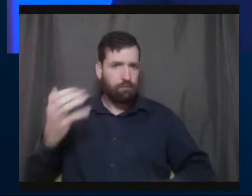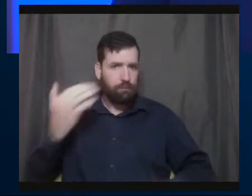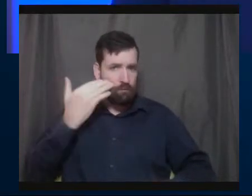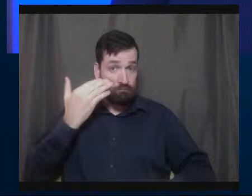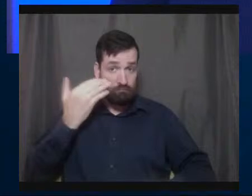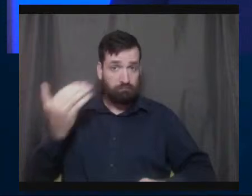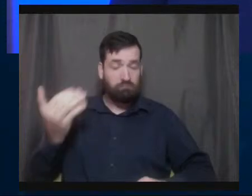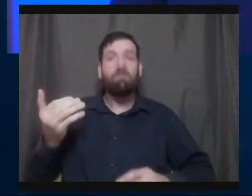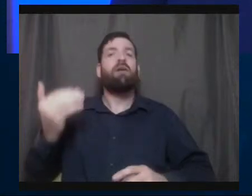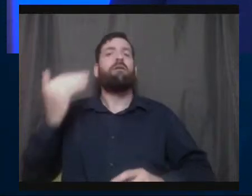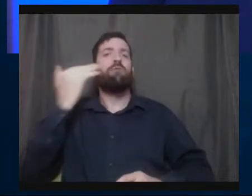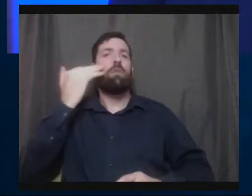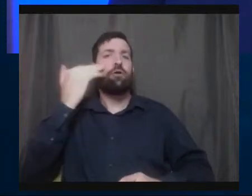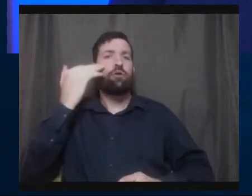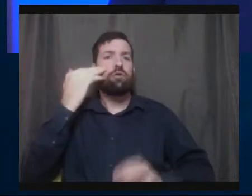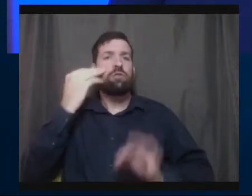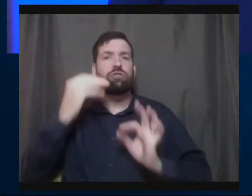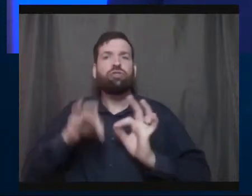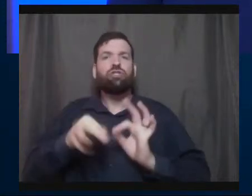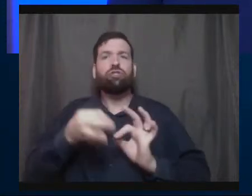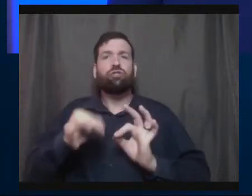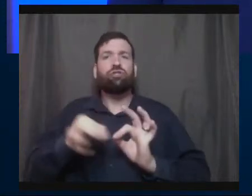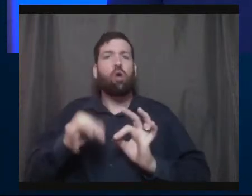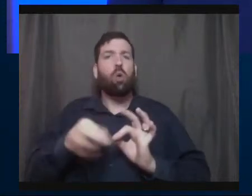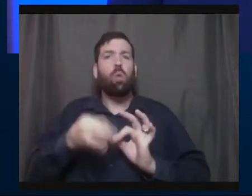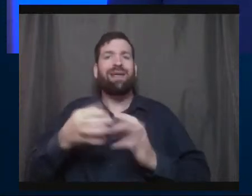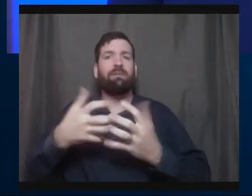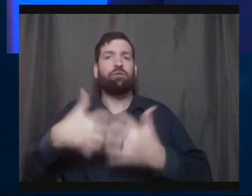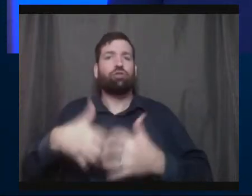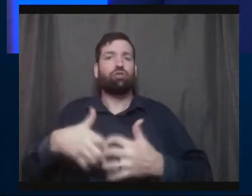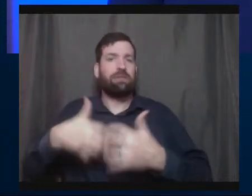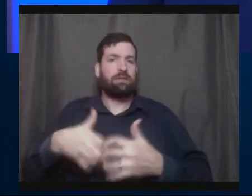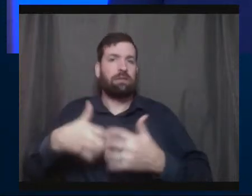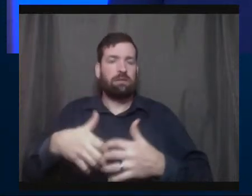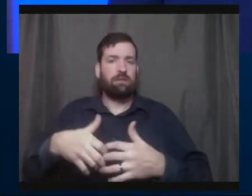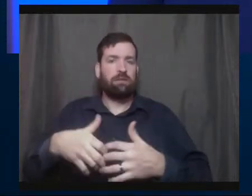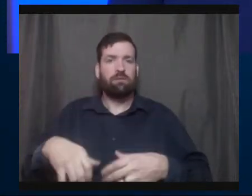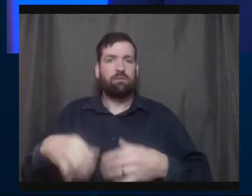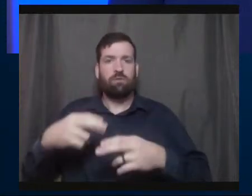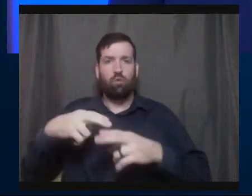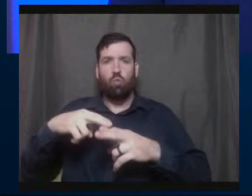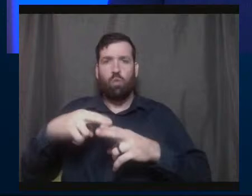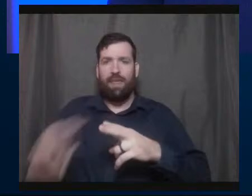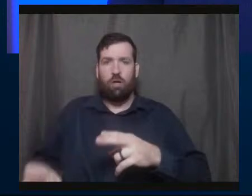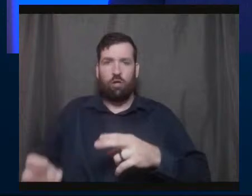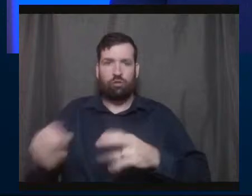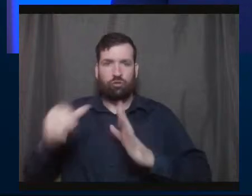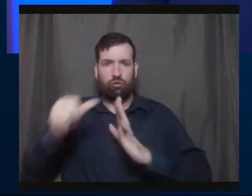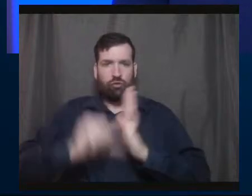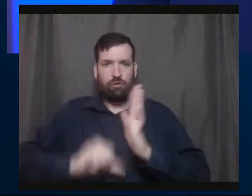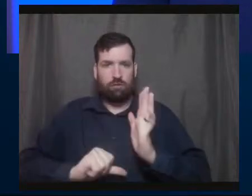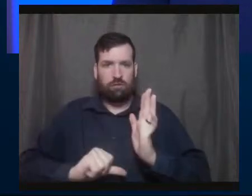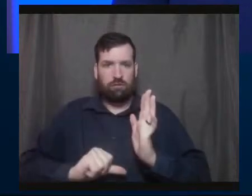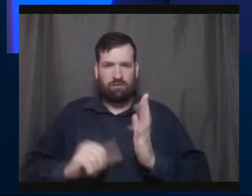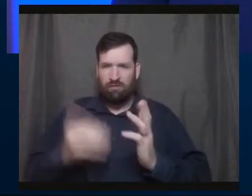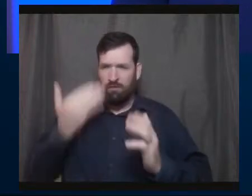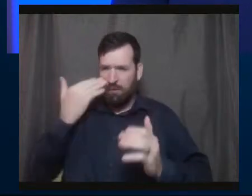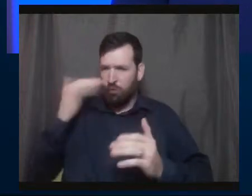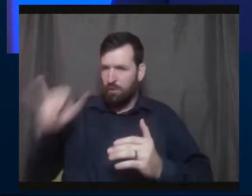sewing machine weight loss surgery. Are you Yeah, so I familiar with that anticipate term? what